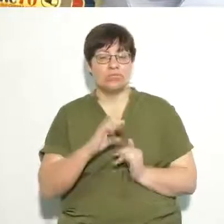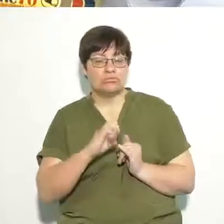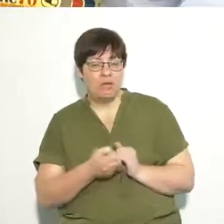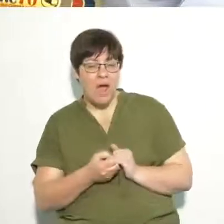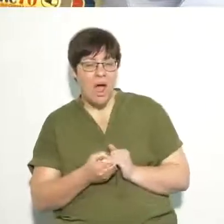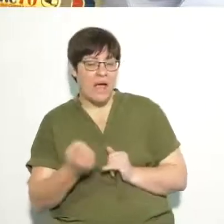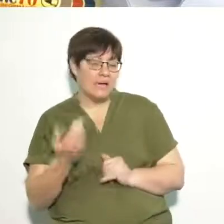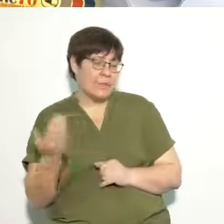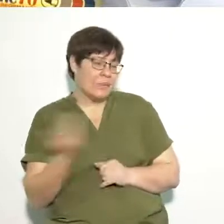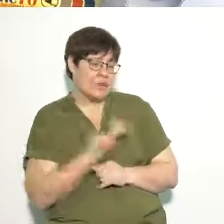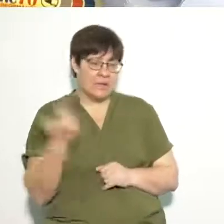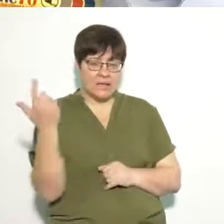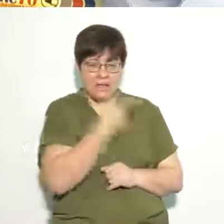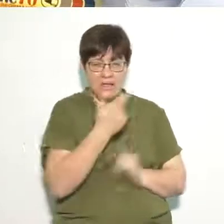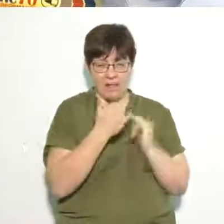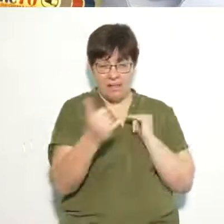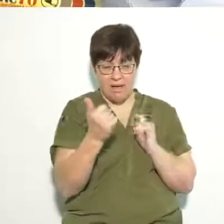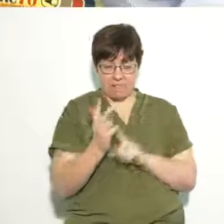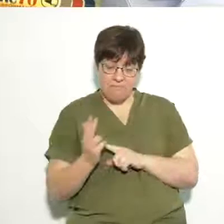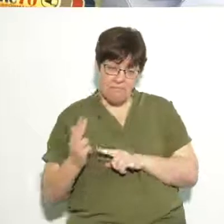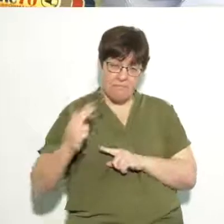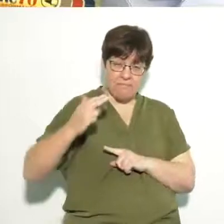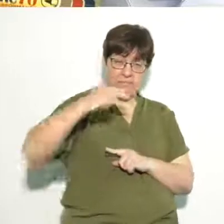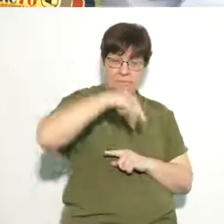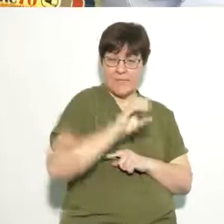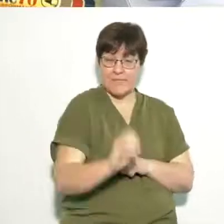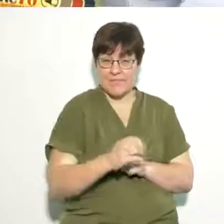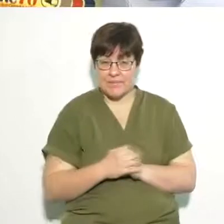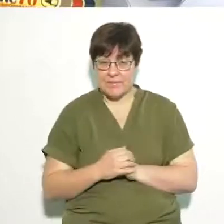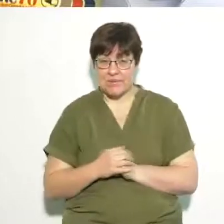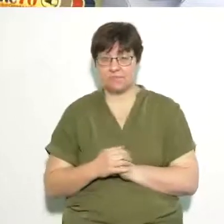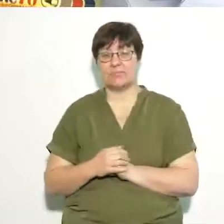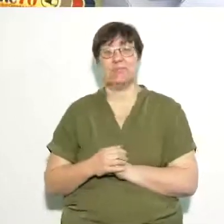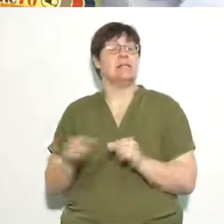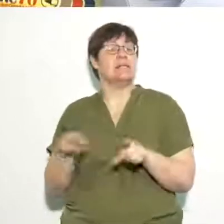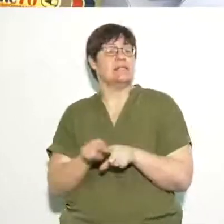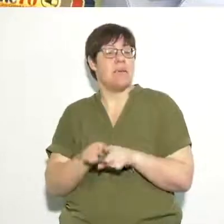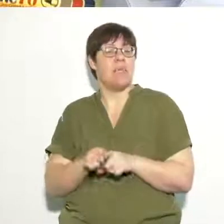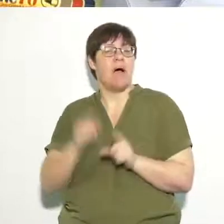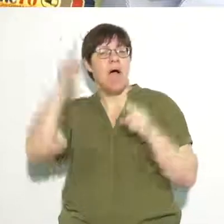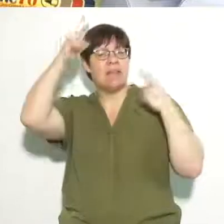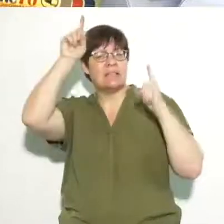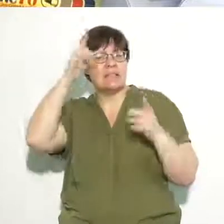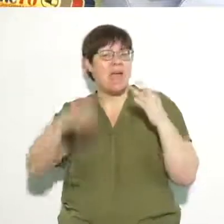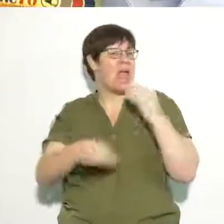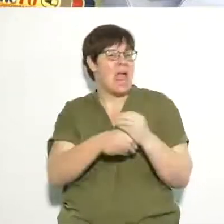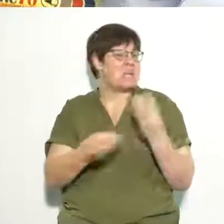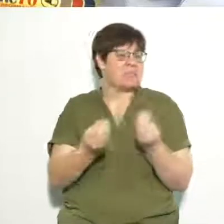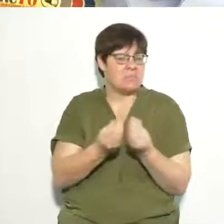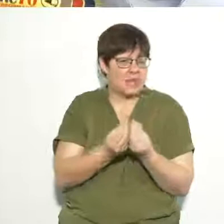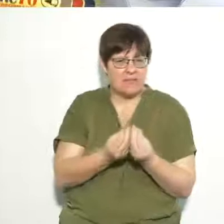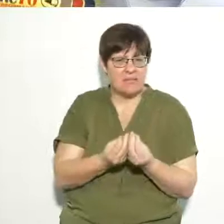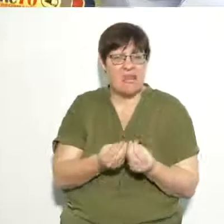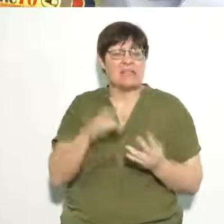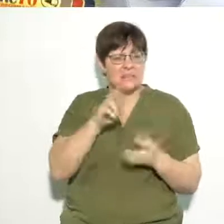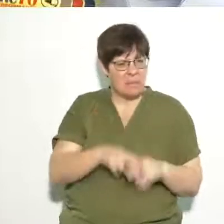Try and cut neatly on the line. And you may want to add some antennas for your butterflies.